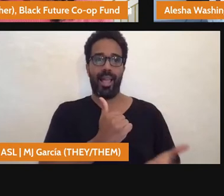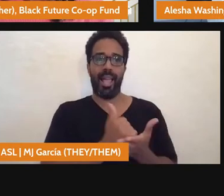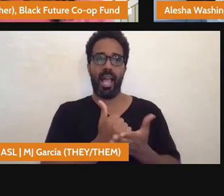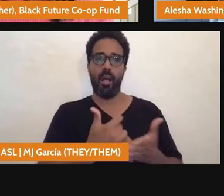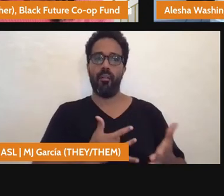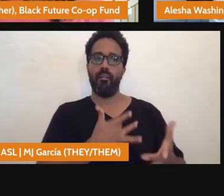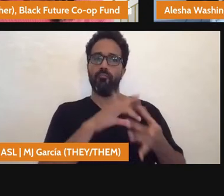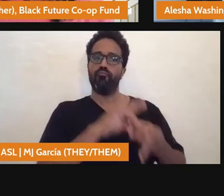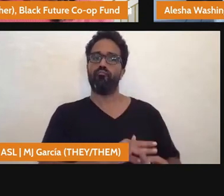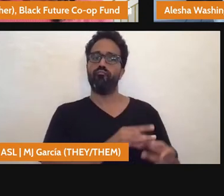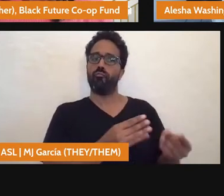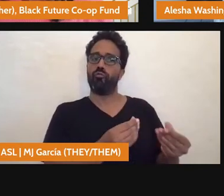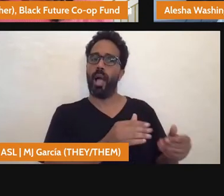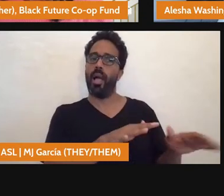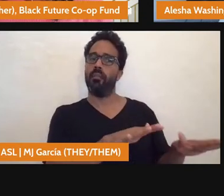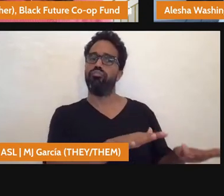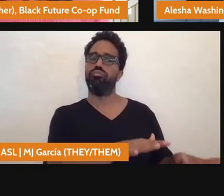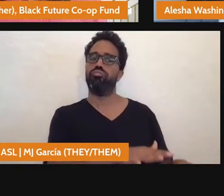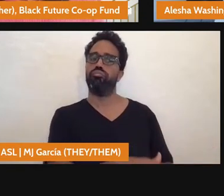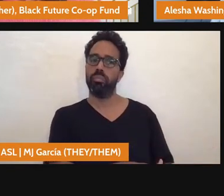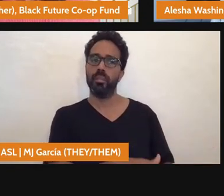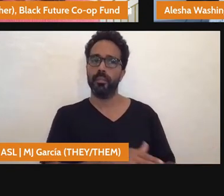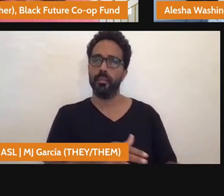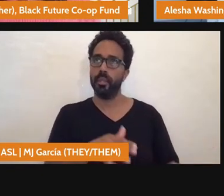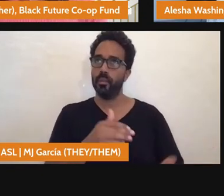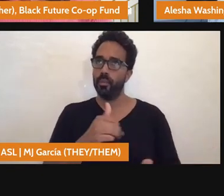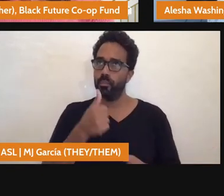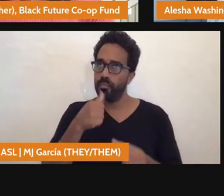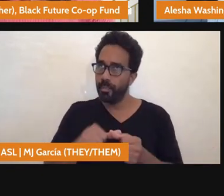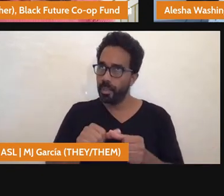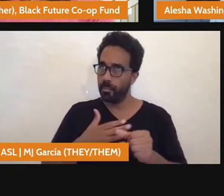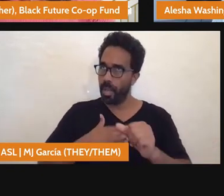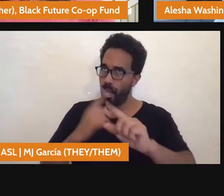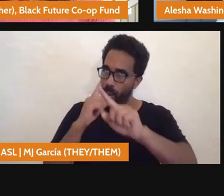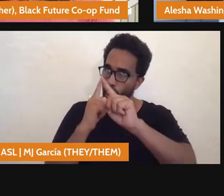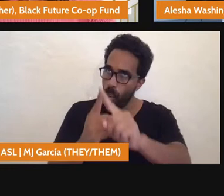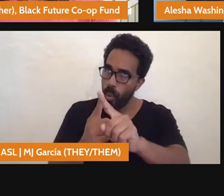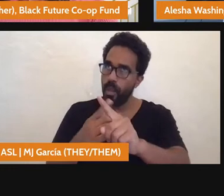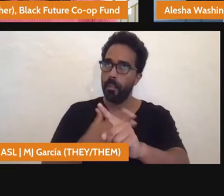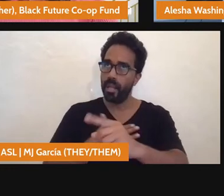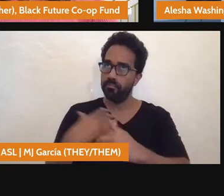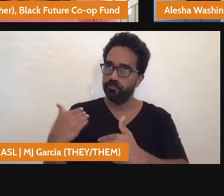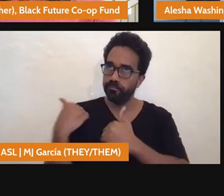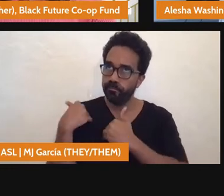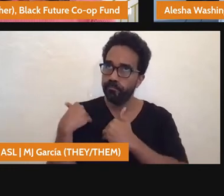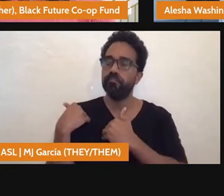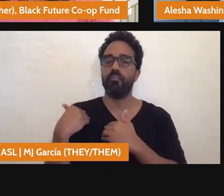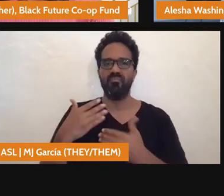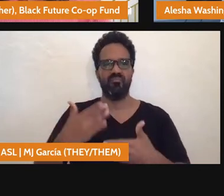of think about where we're going, but how to remember to take care of myself as a human being and all of that as well.